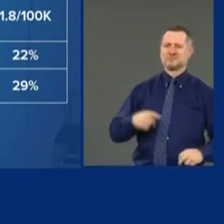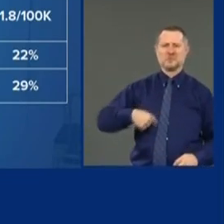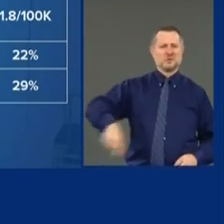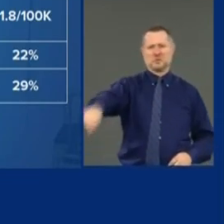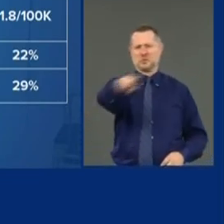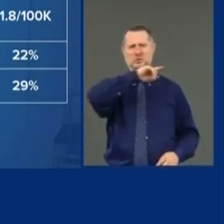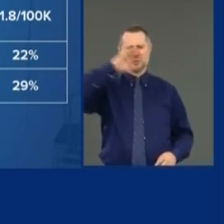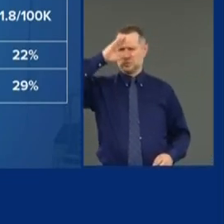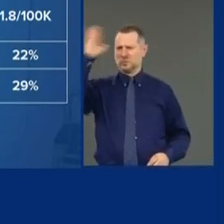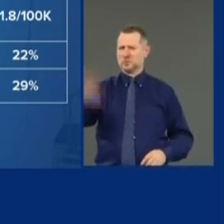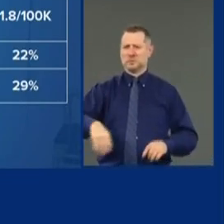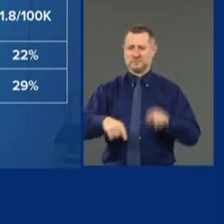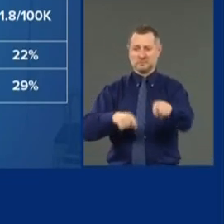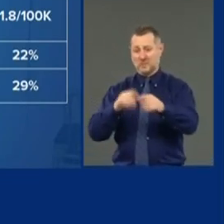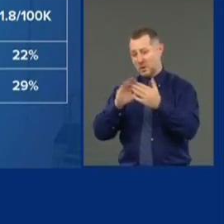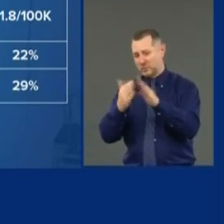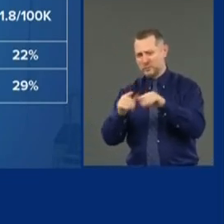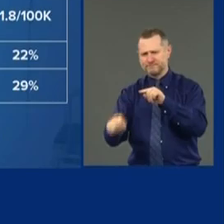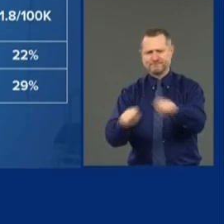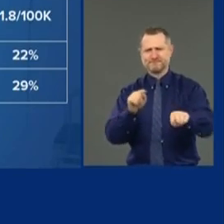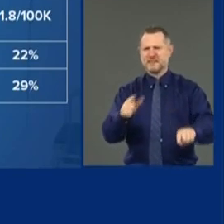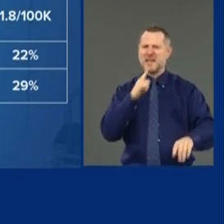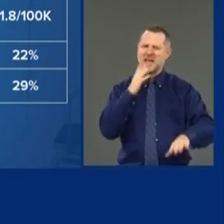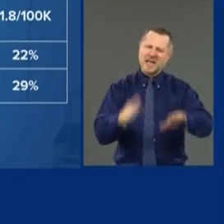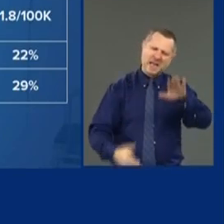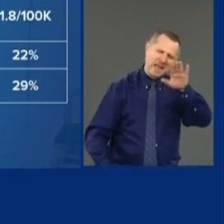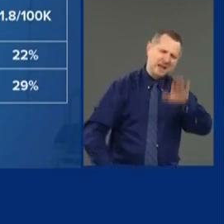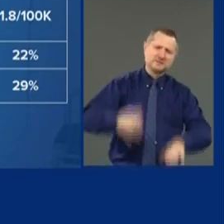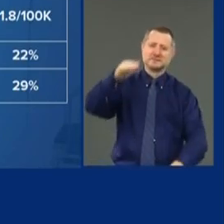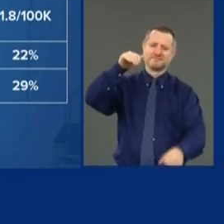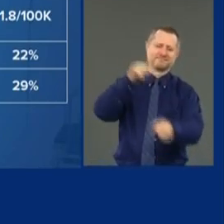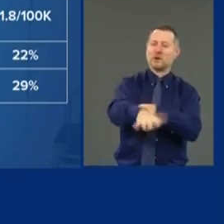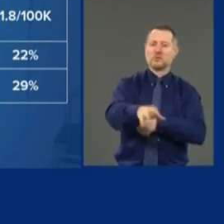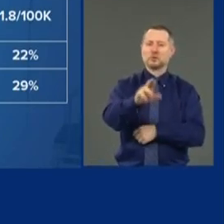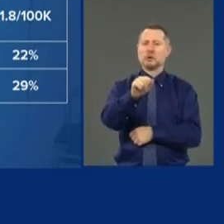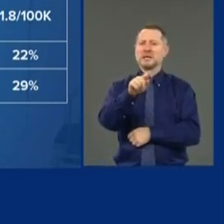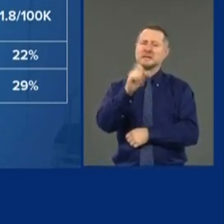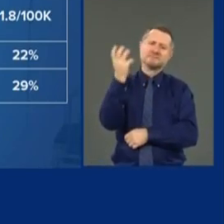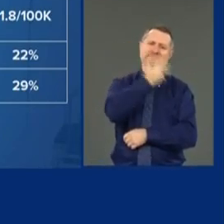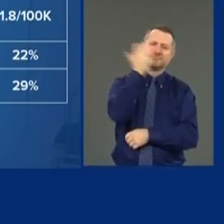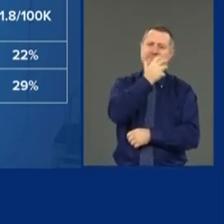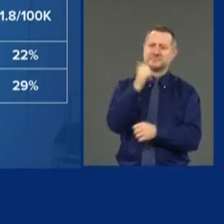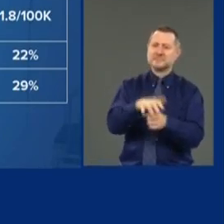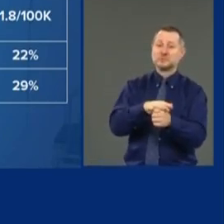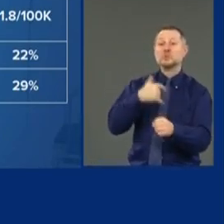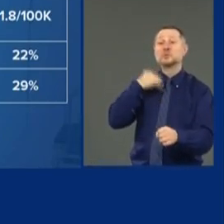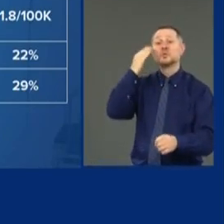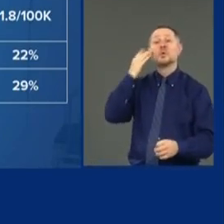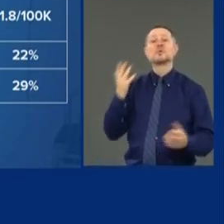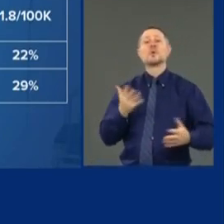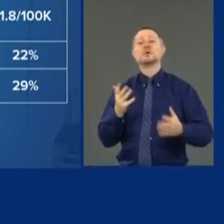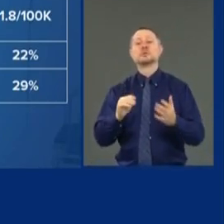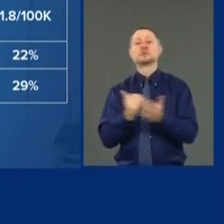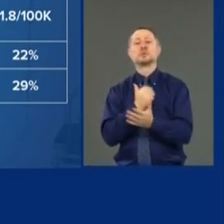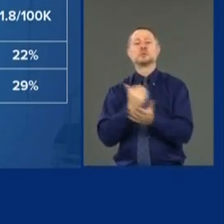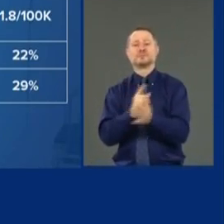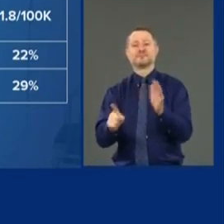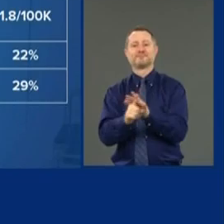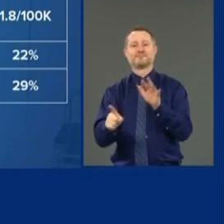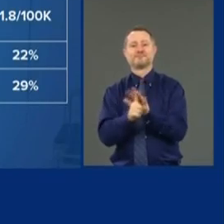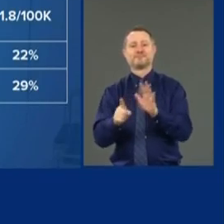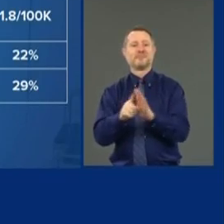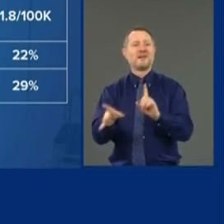a higher infection rate. You know the new cases that are being generated tend to come from